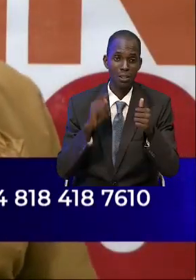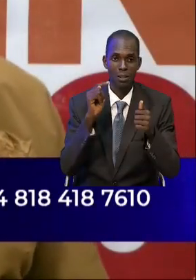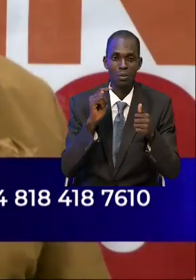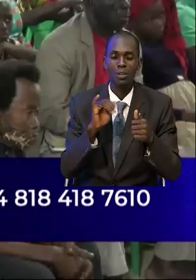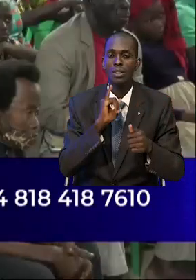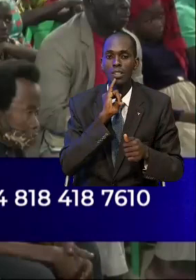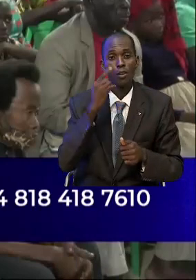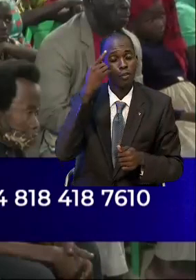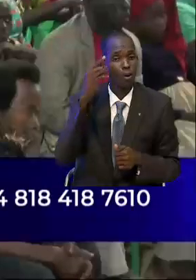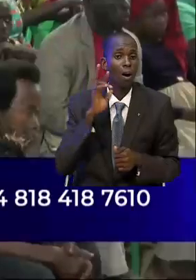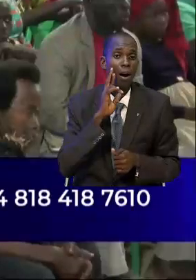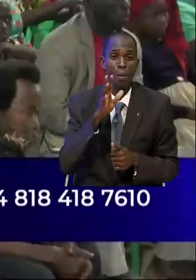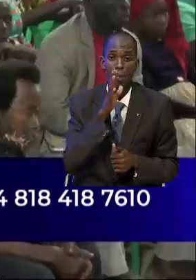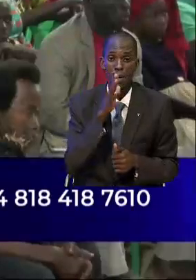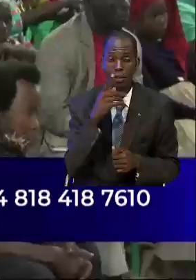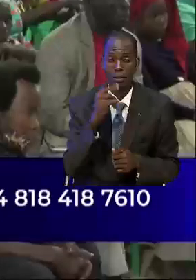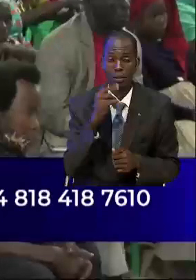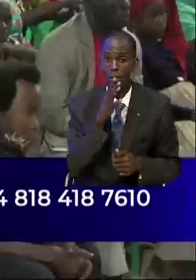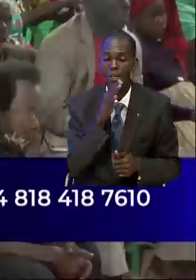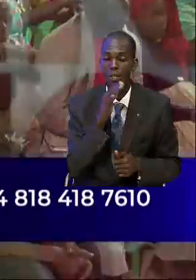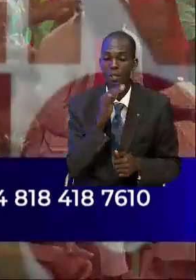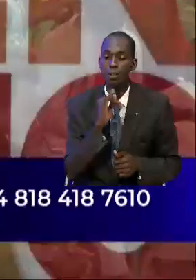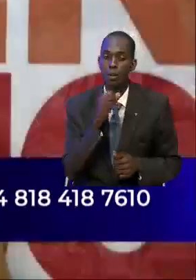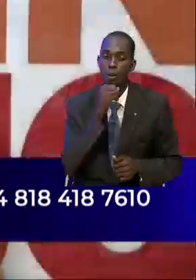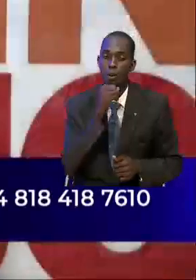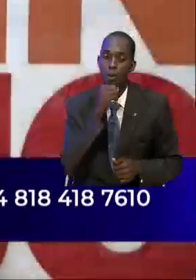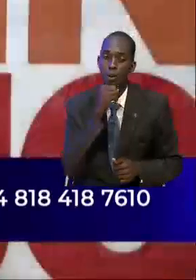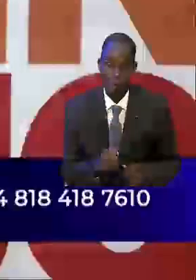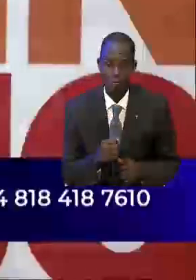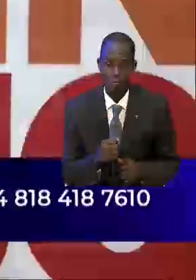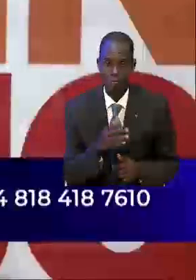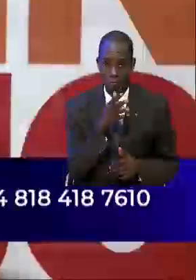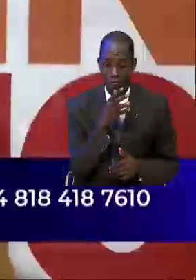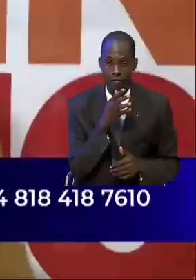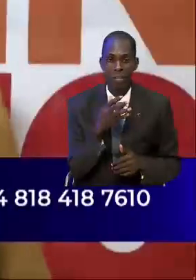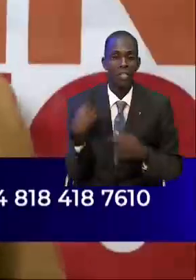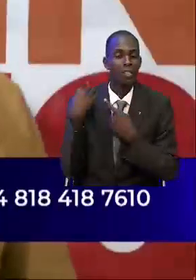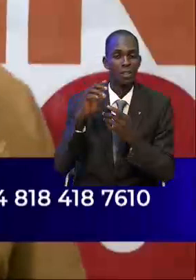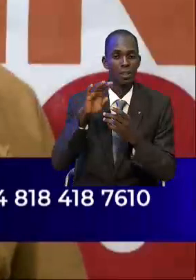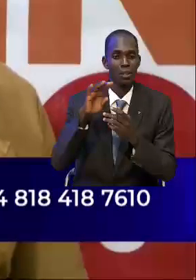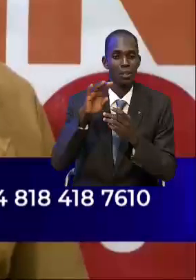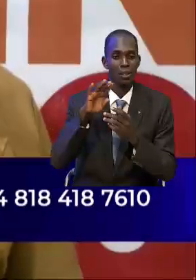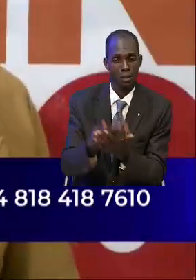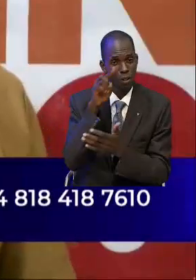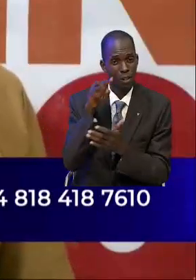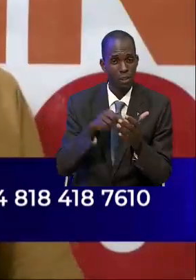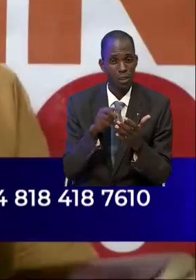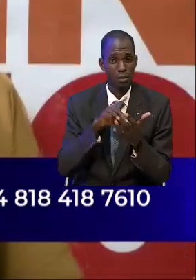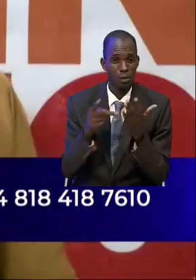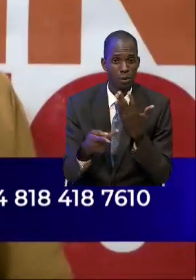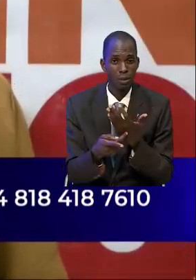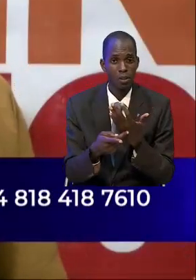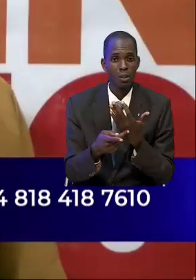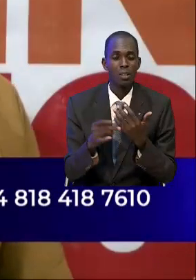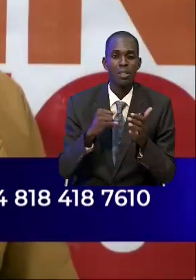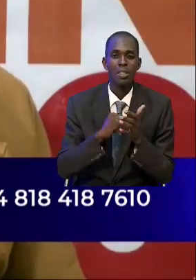the Lord. Another testimony goes to my mother. My mother is old enough that since we came for